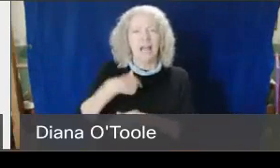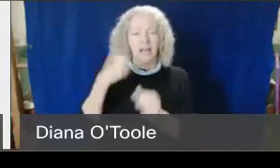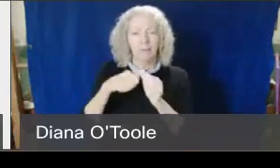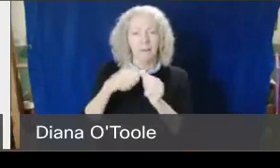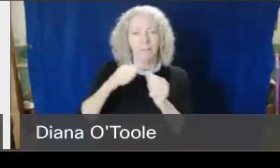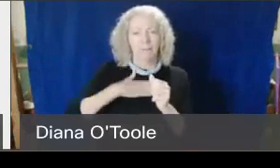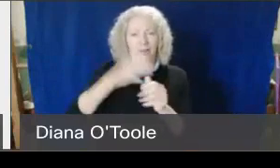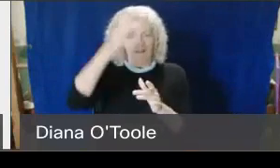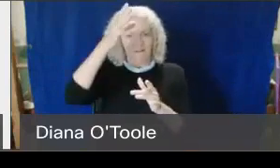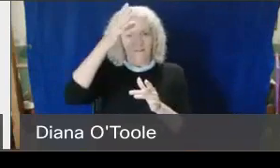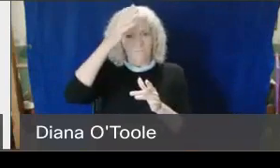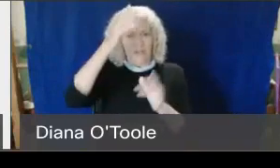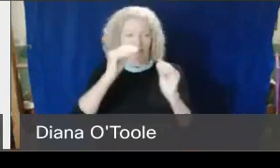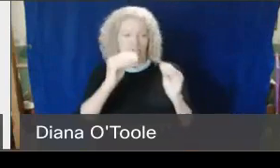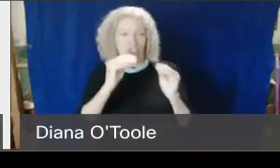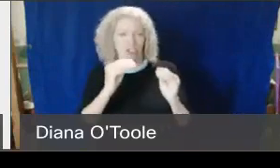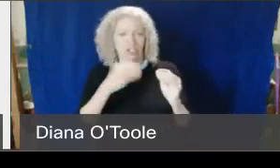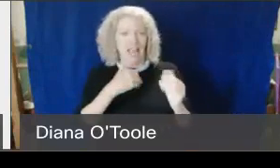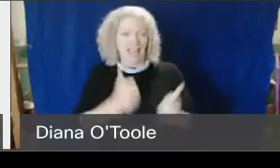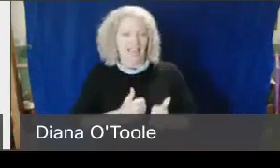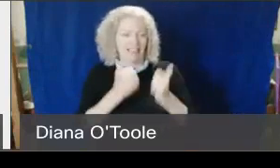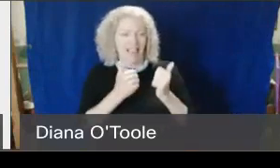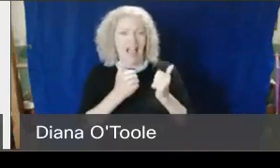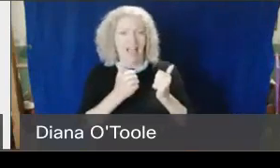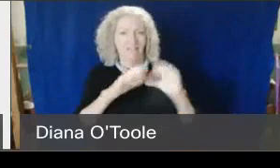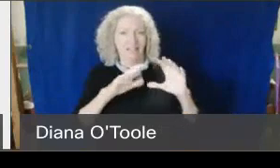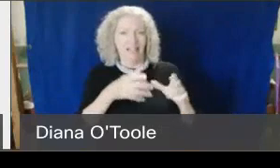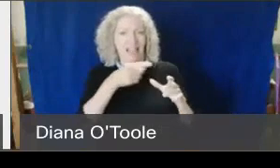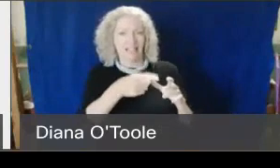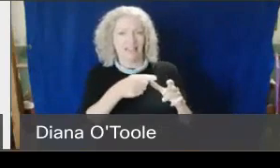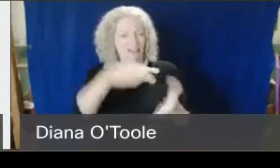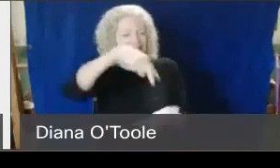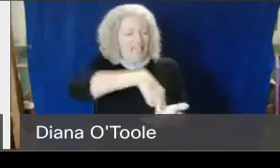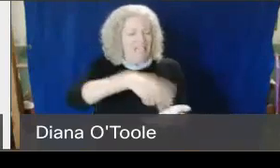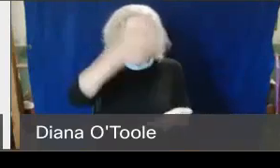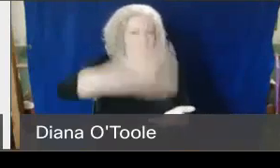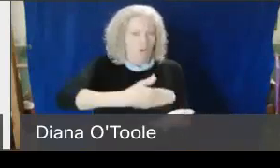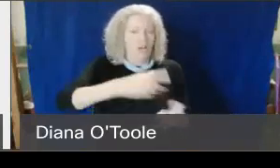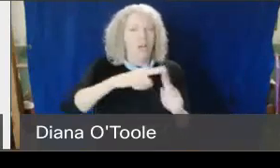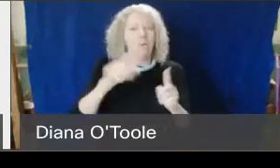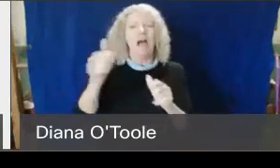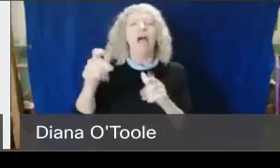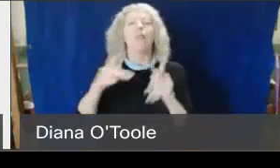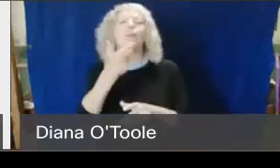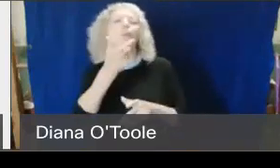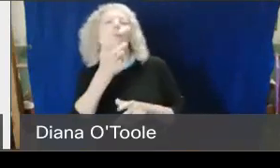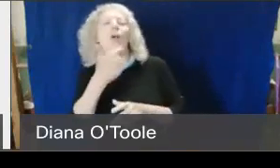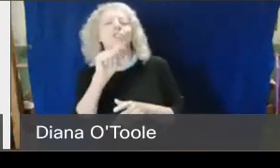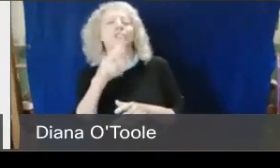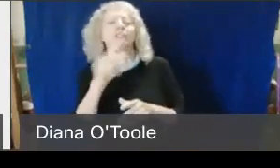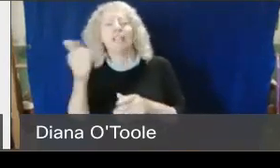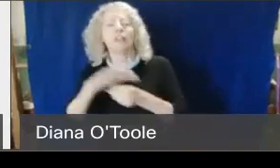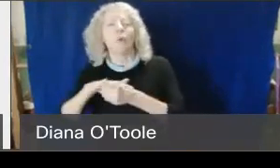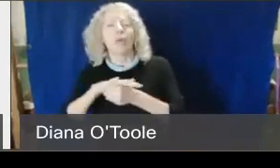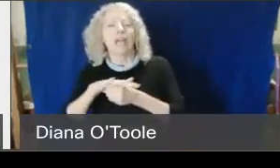in person, and then his class was being broadcast to another classroom somewhere else where people were doing what we call then